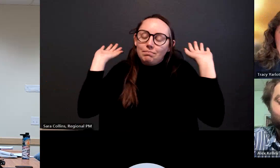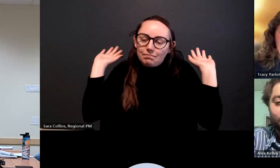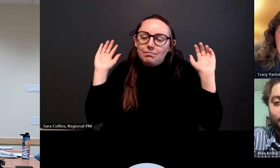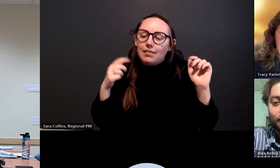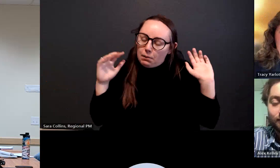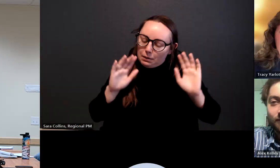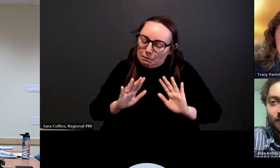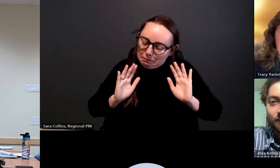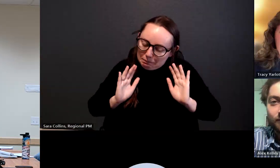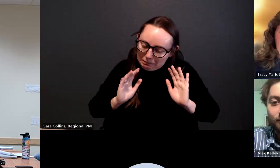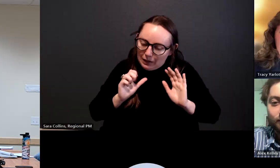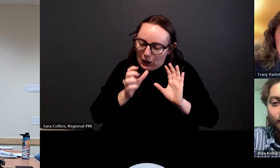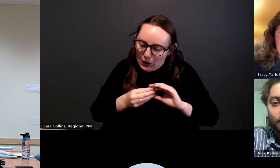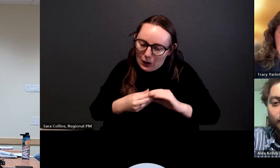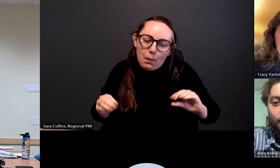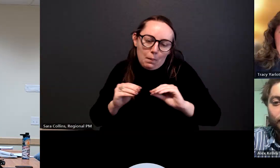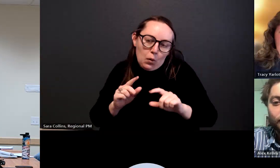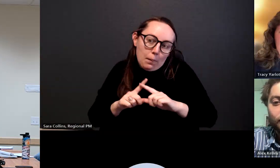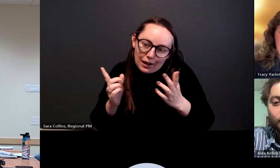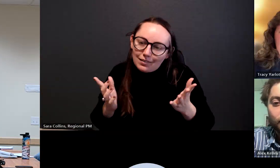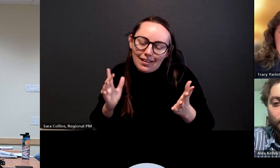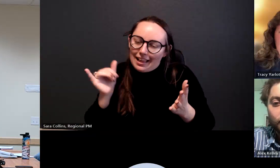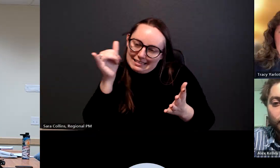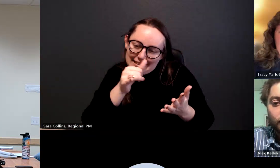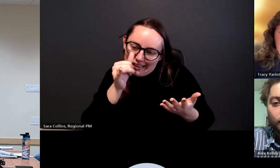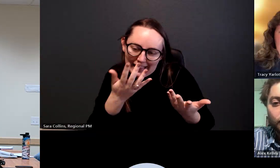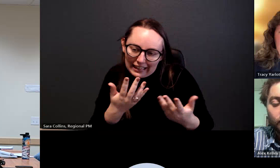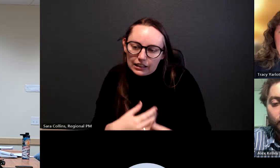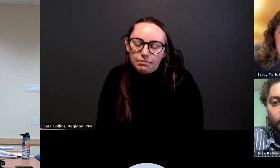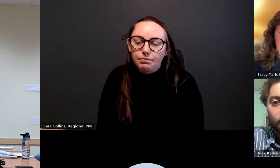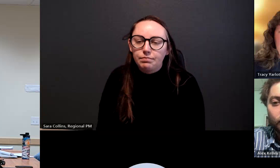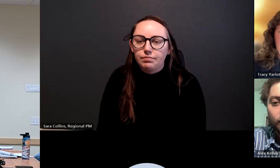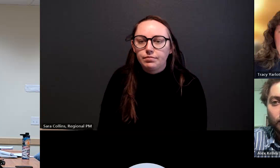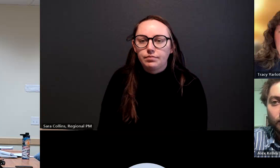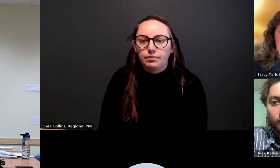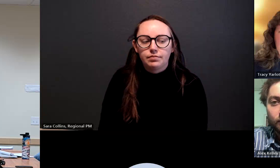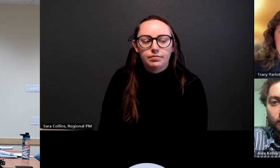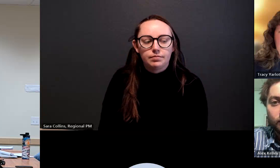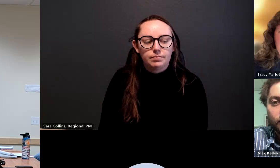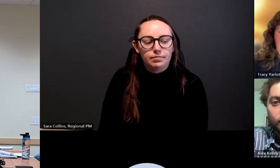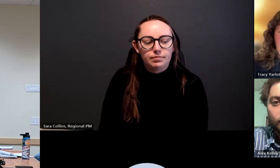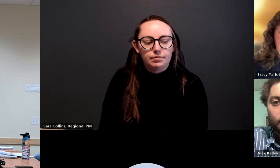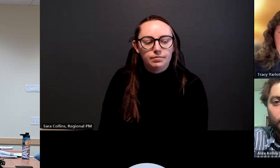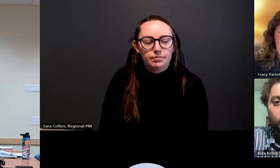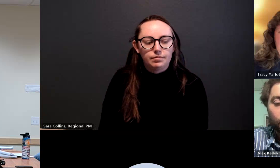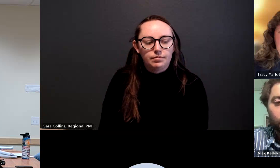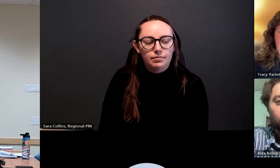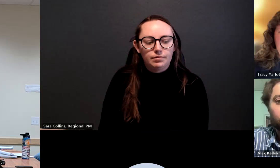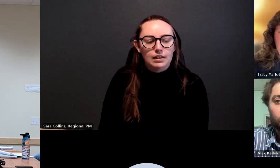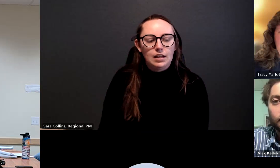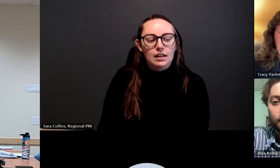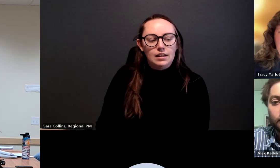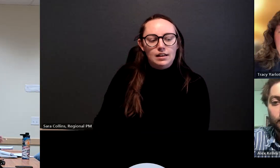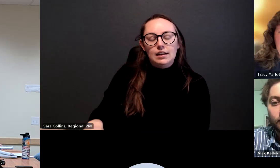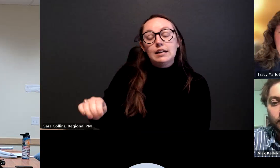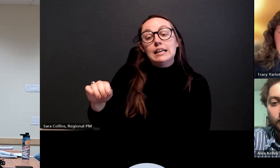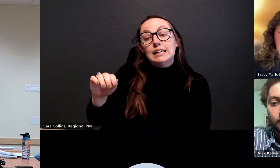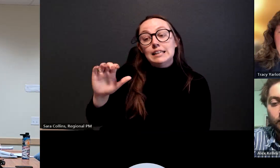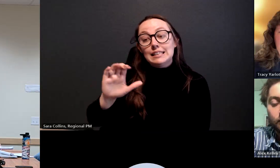The CUD myopic draft